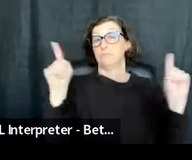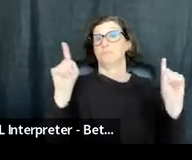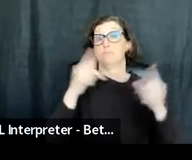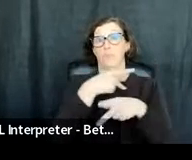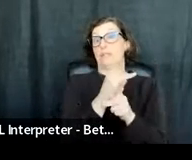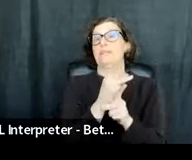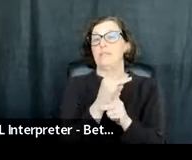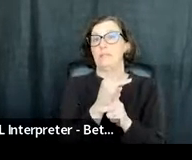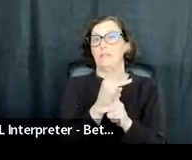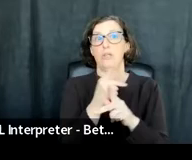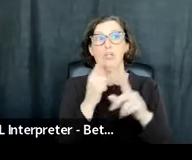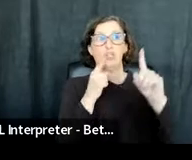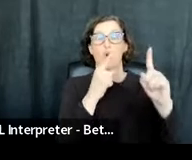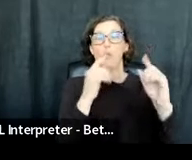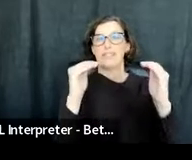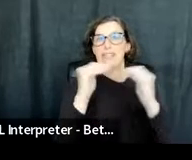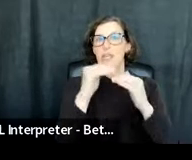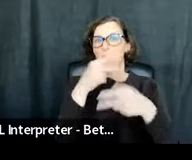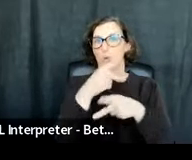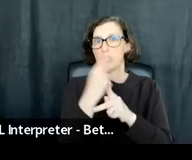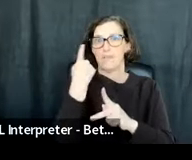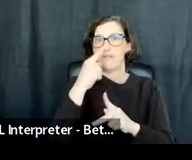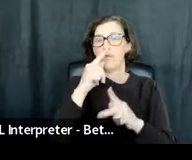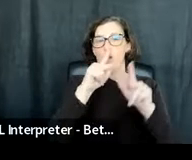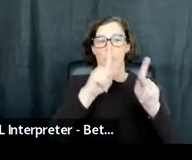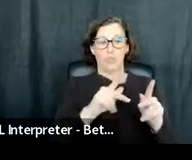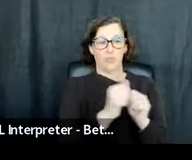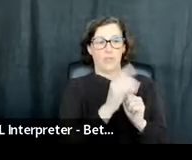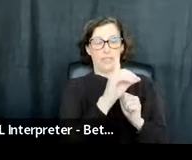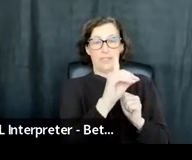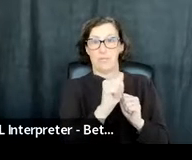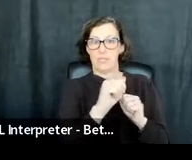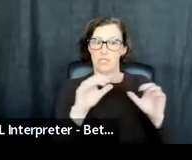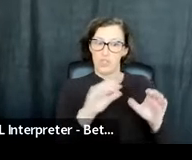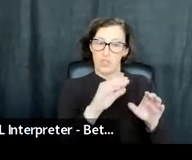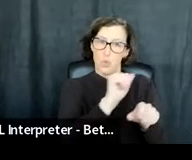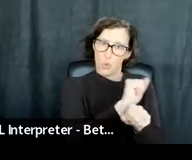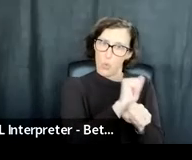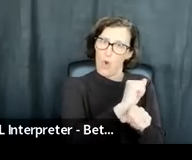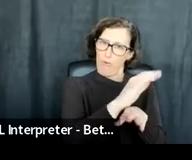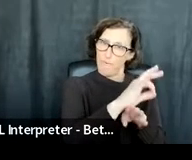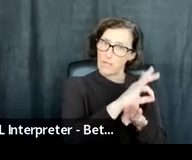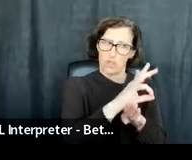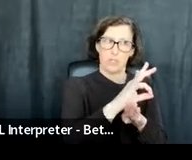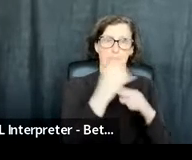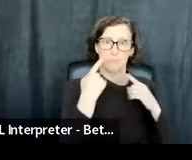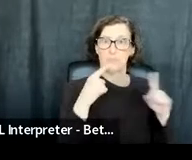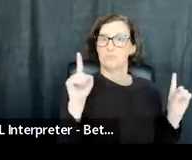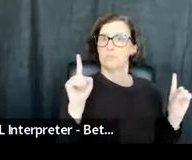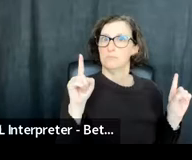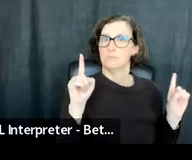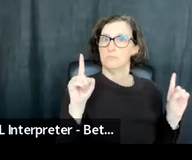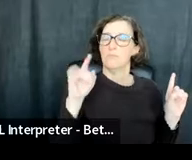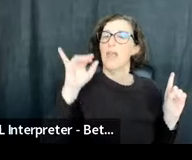equal productivity for the employee with a disability to perform those core job functions. So that's